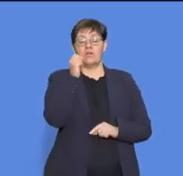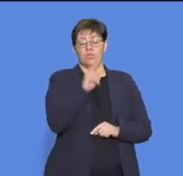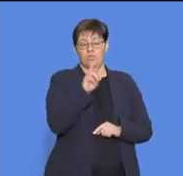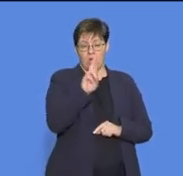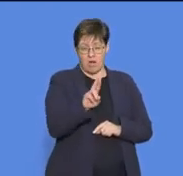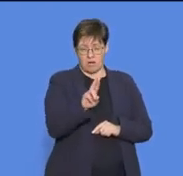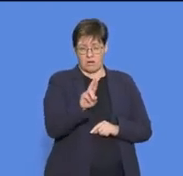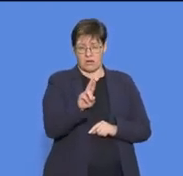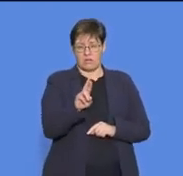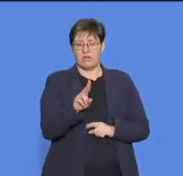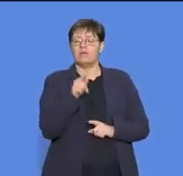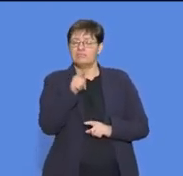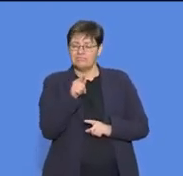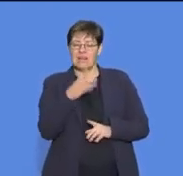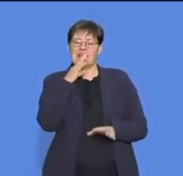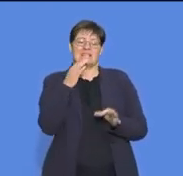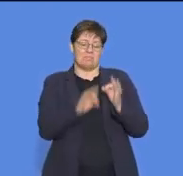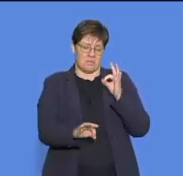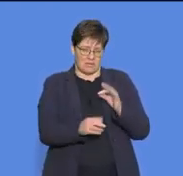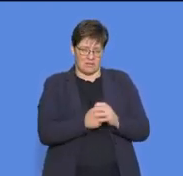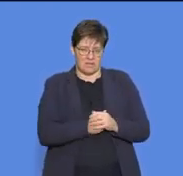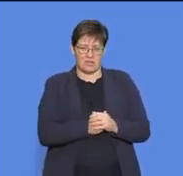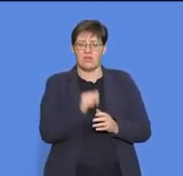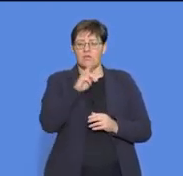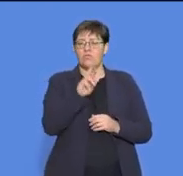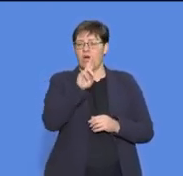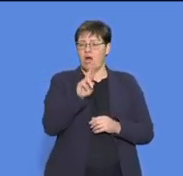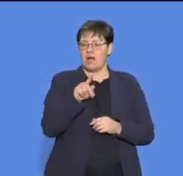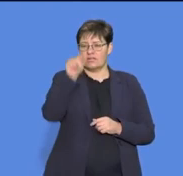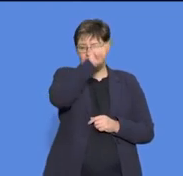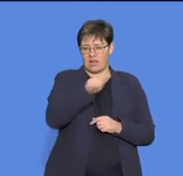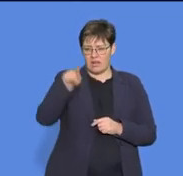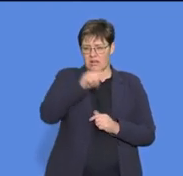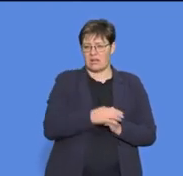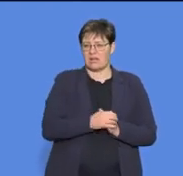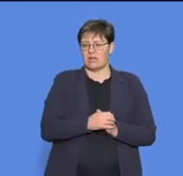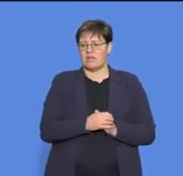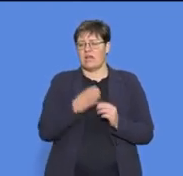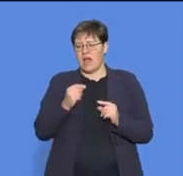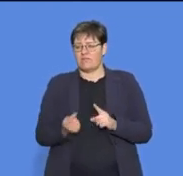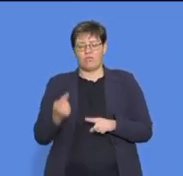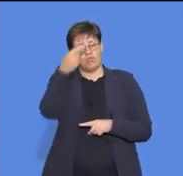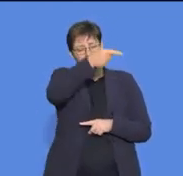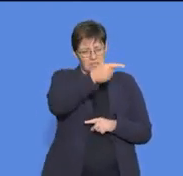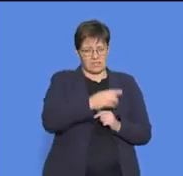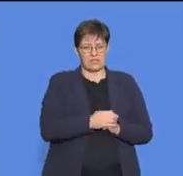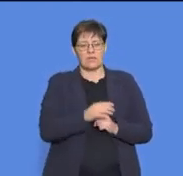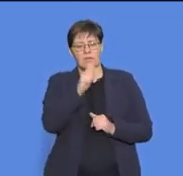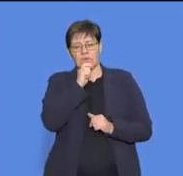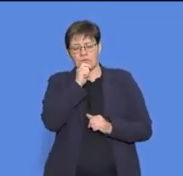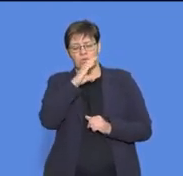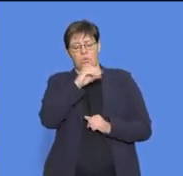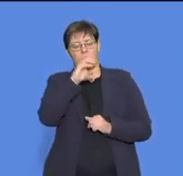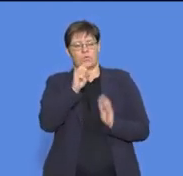Okay, first we're going to find UR correct to two decimal places. This is pretty simple. UR is in this triangle. We've got the V pattern across from